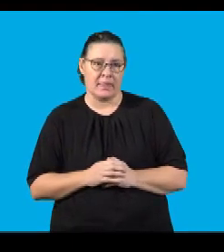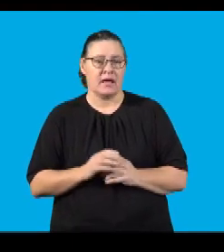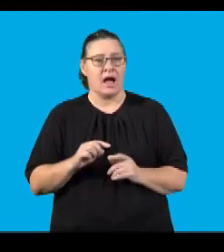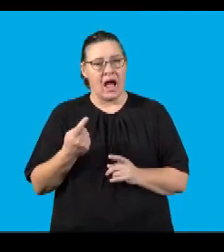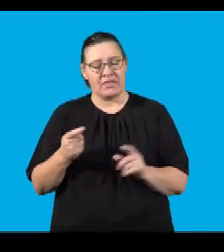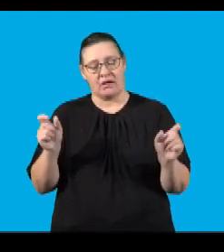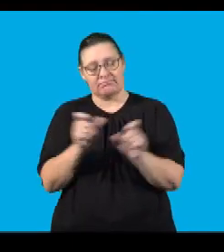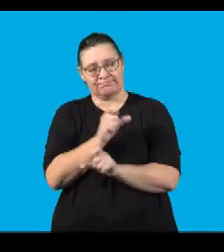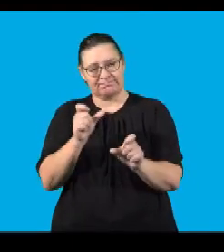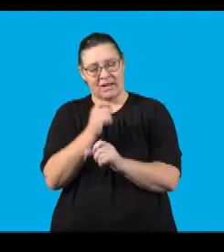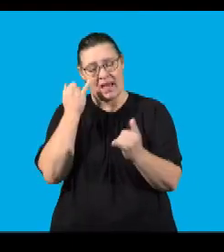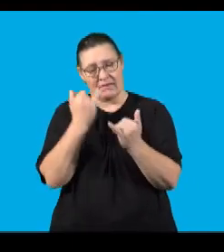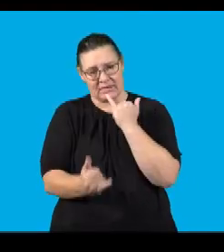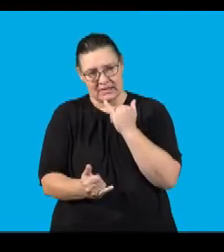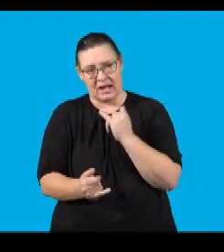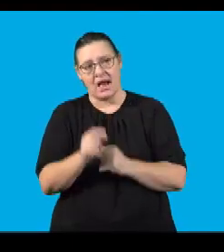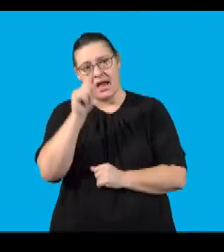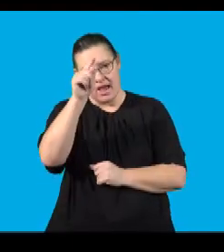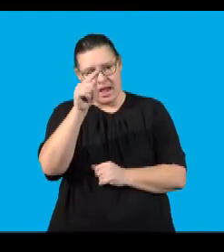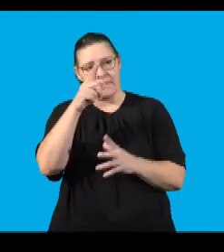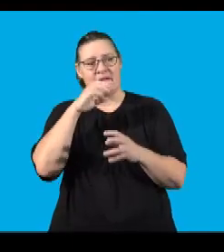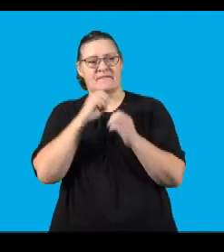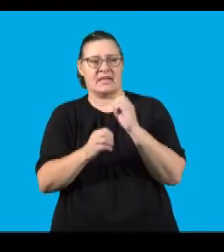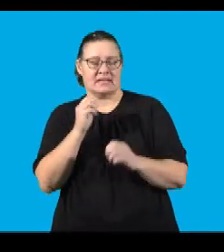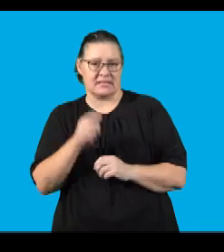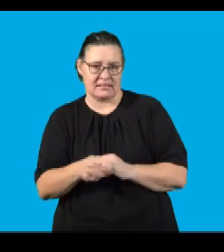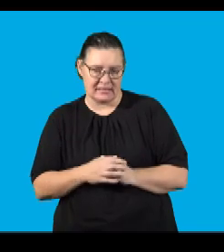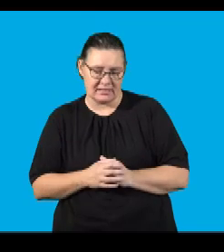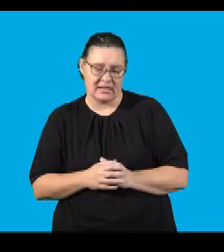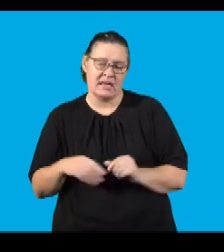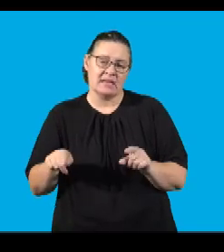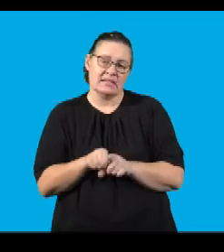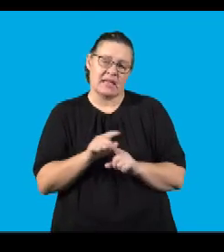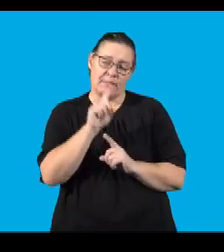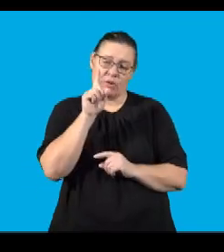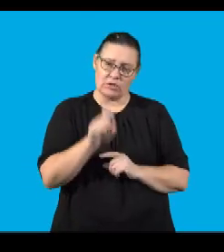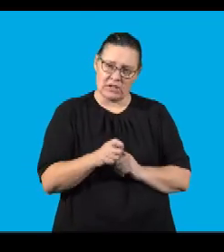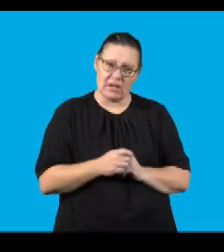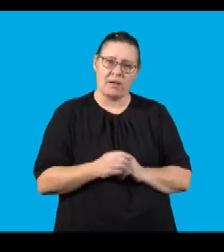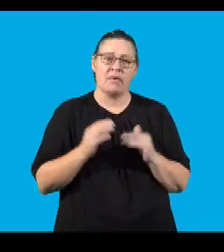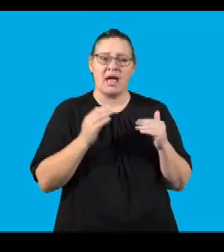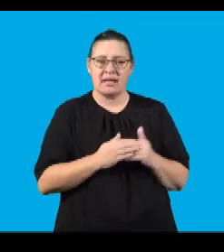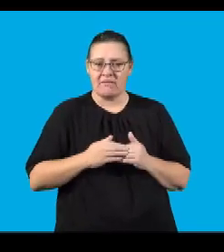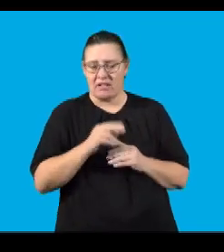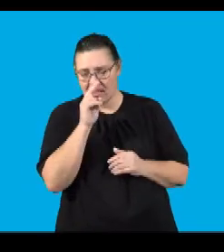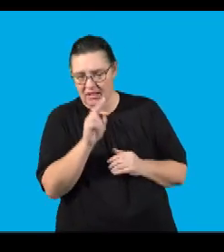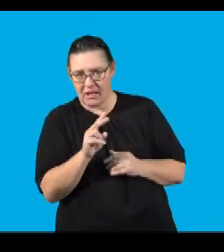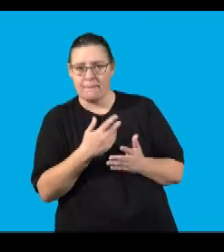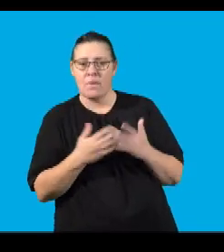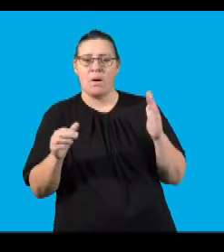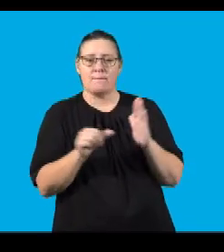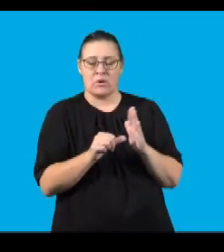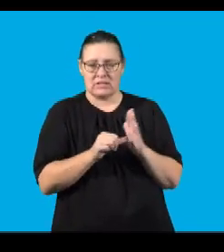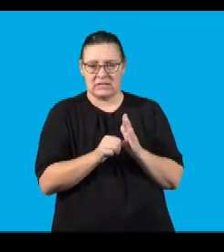Another grammatical error question is this example. We have the same kind of question. Again, read carefully. Here, more